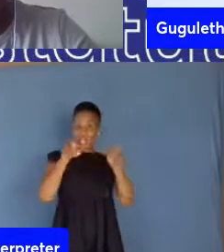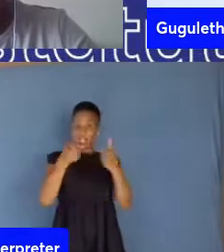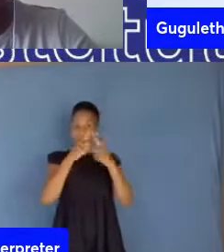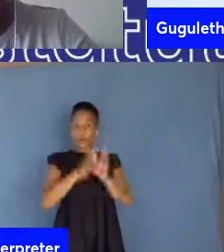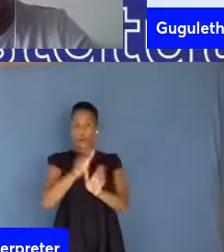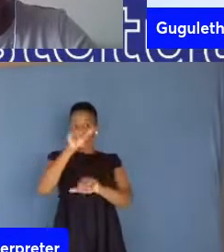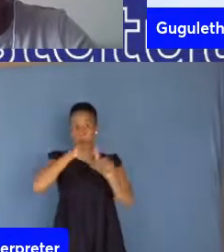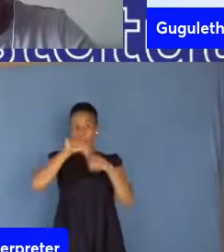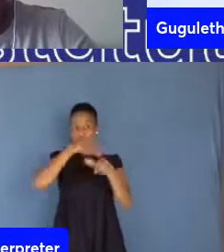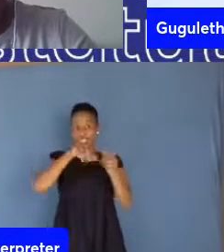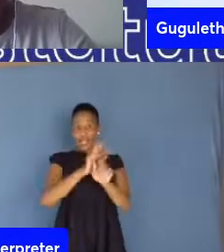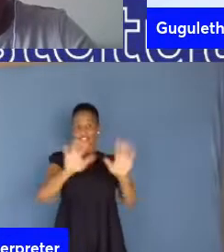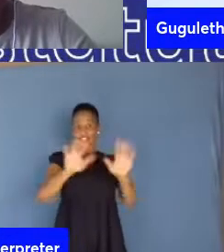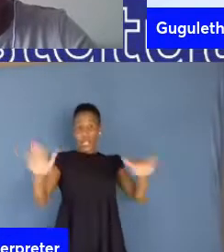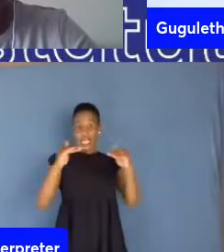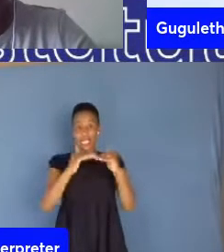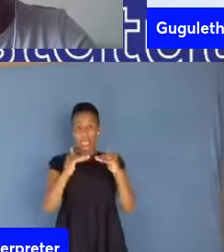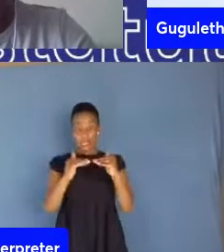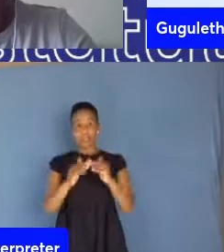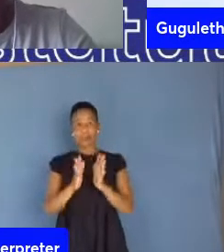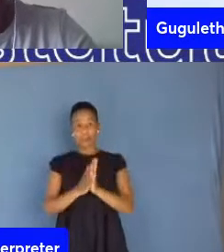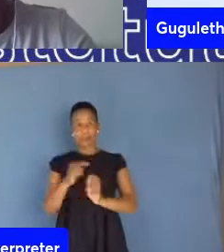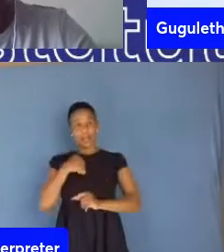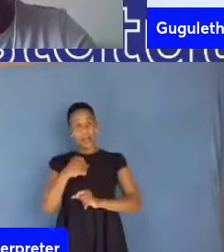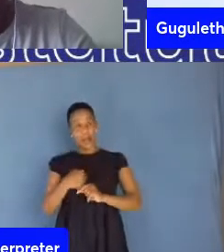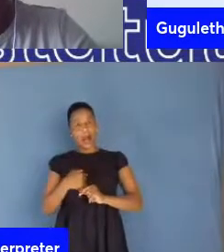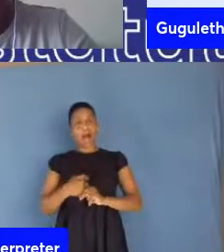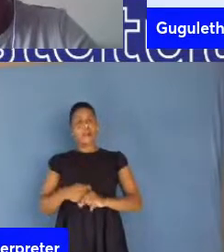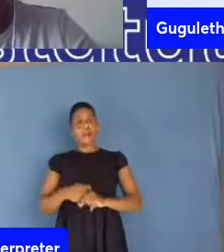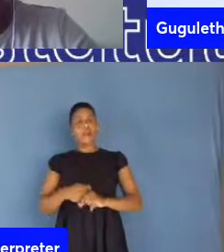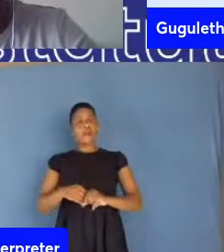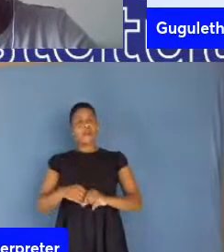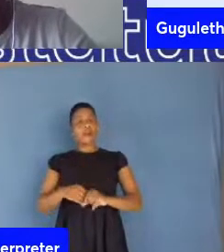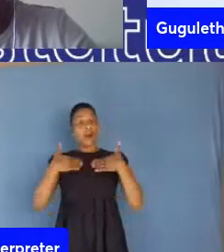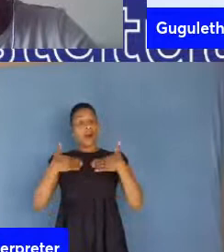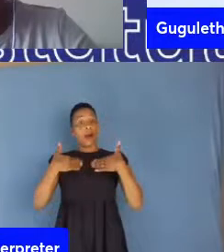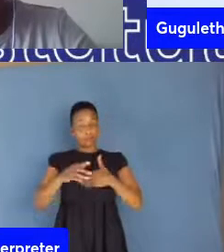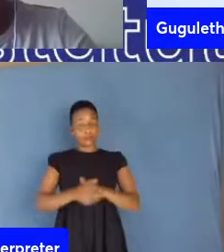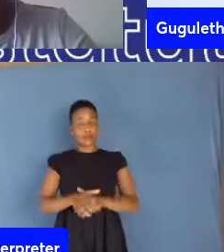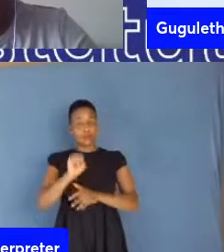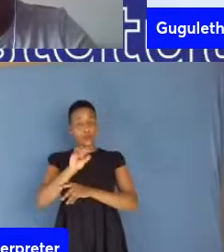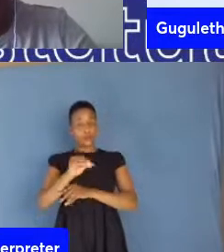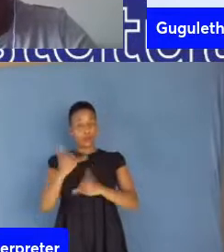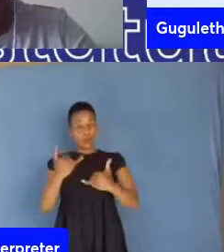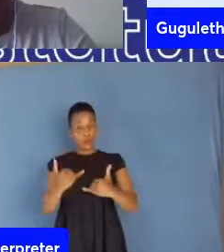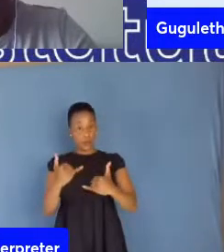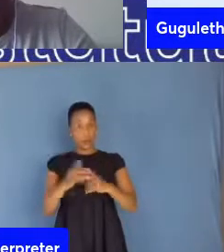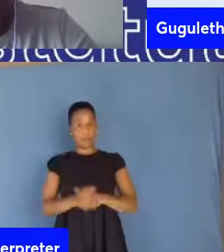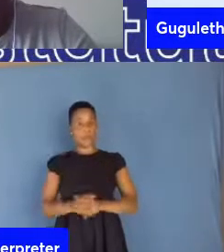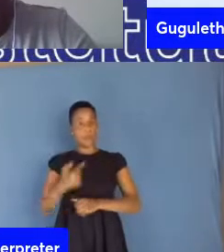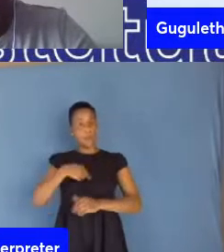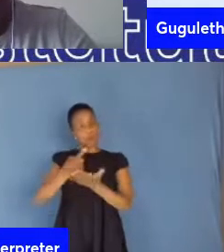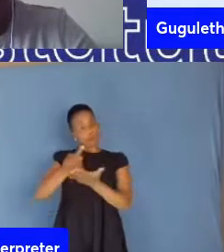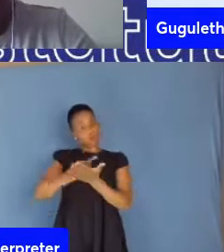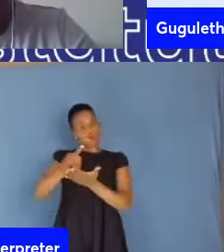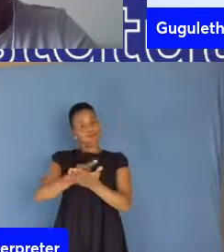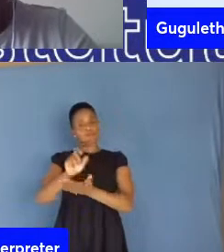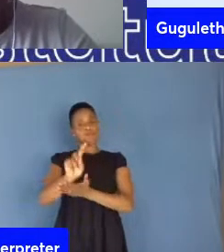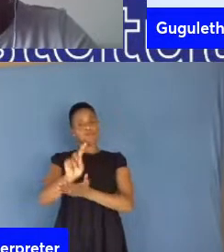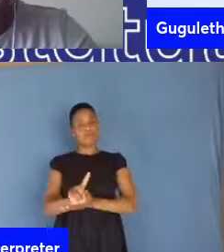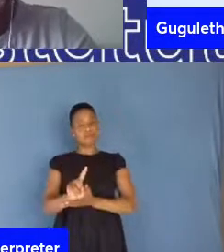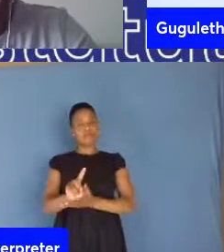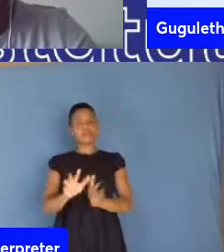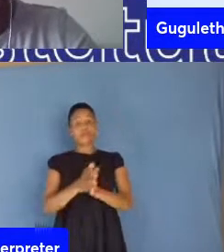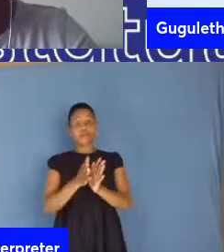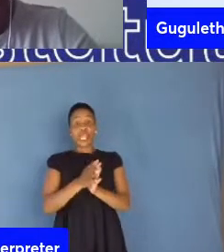we're talking young women and children. So today we are discussing statutory rape